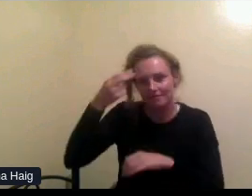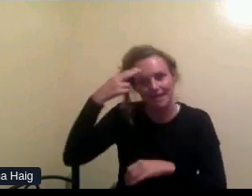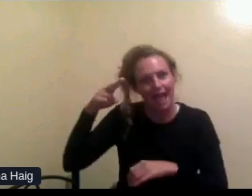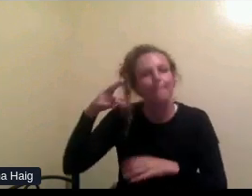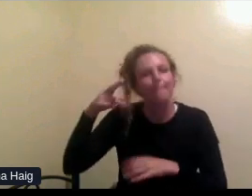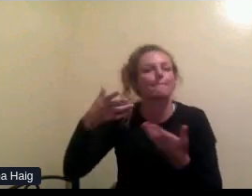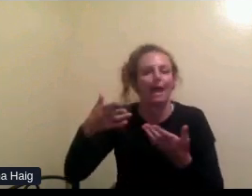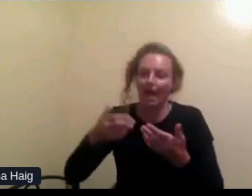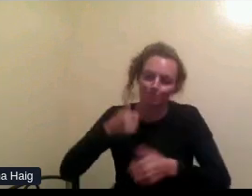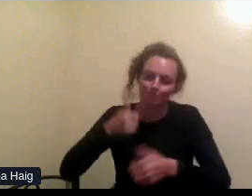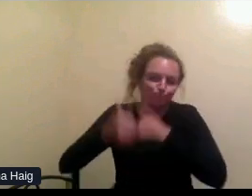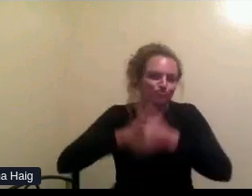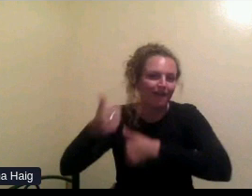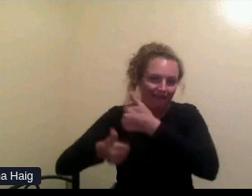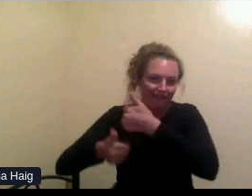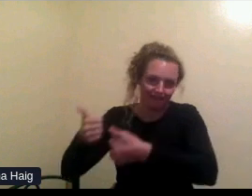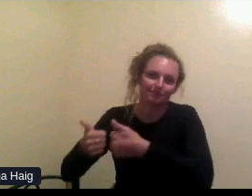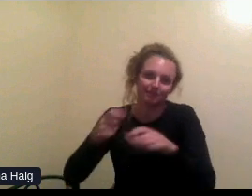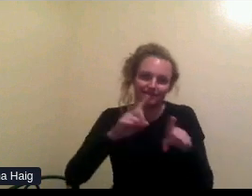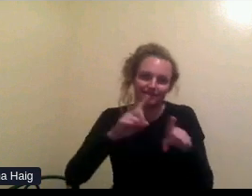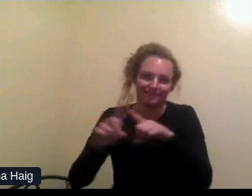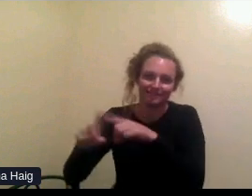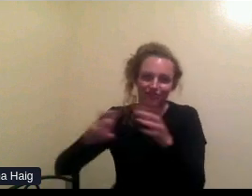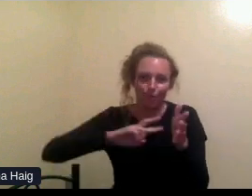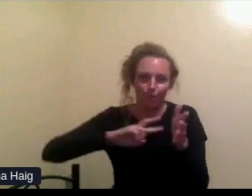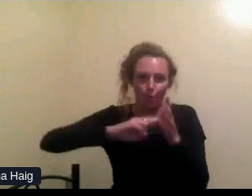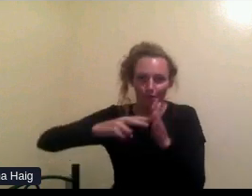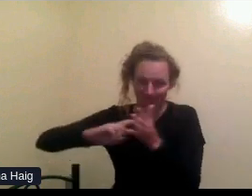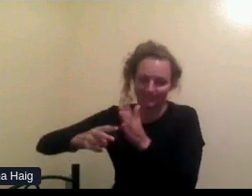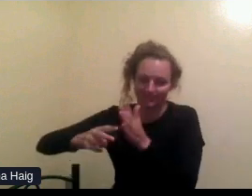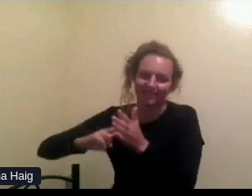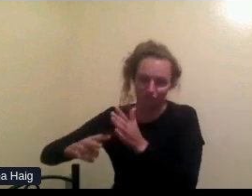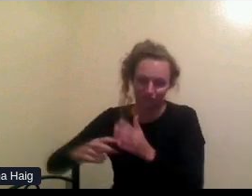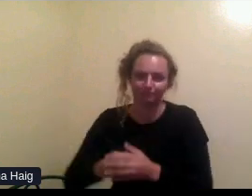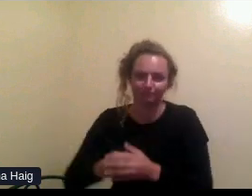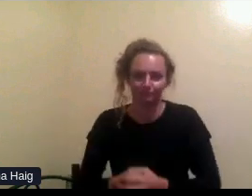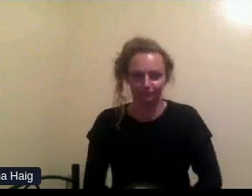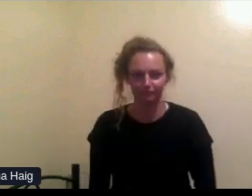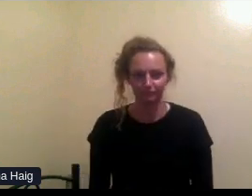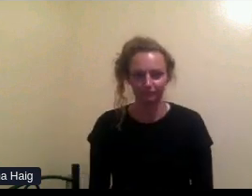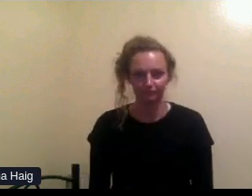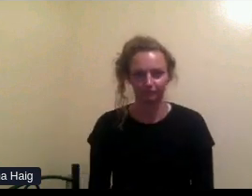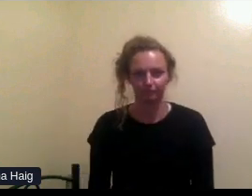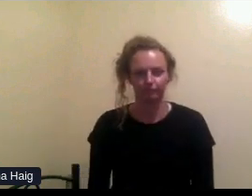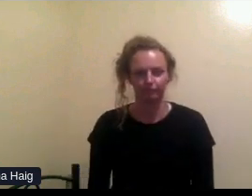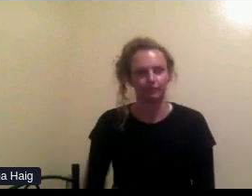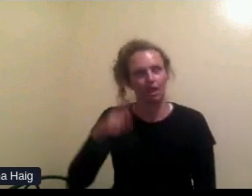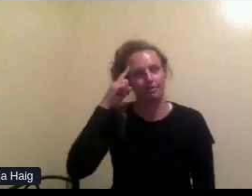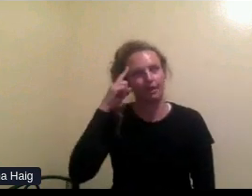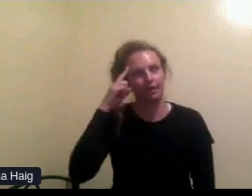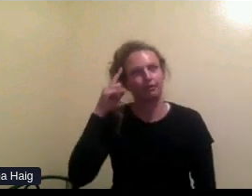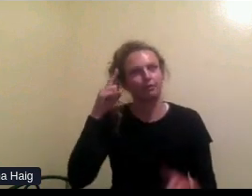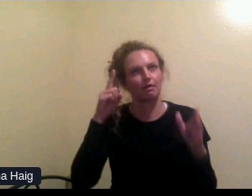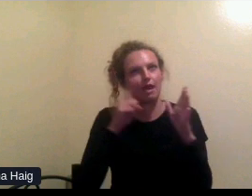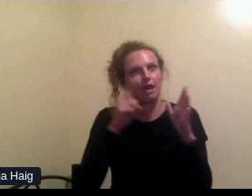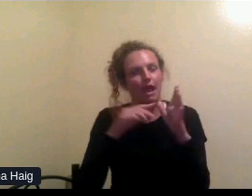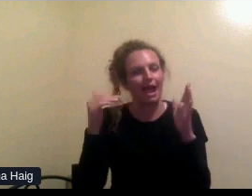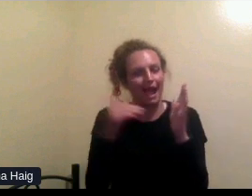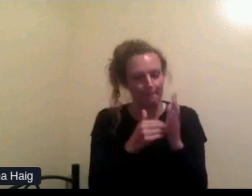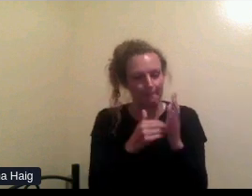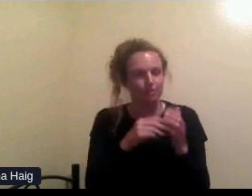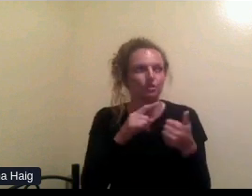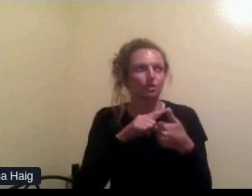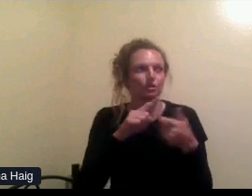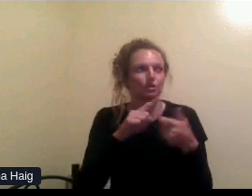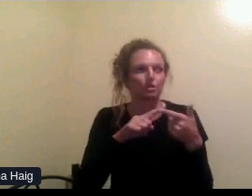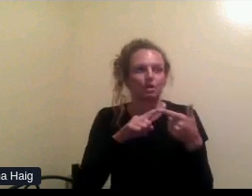hear some stories about named organizations that do really well. I think Amazon comes up. Lush was definitely